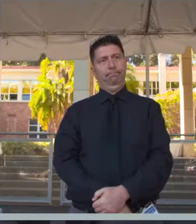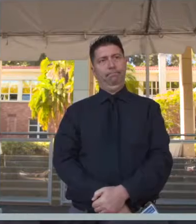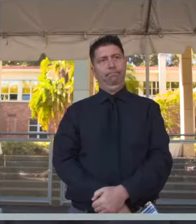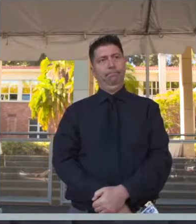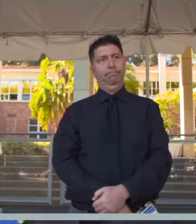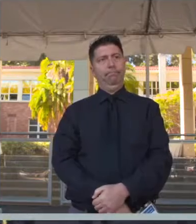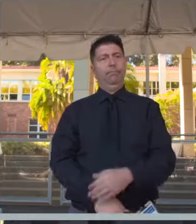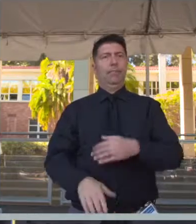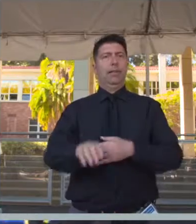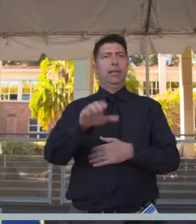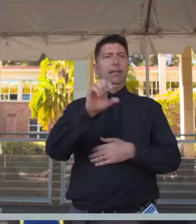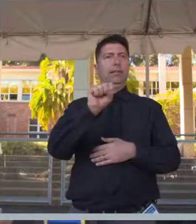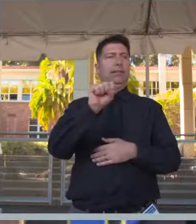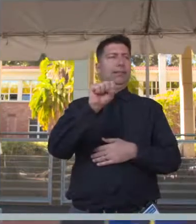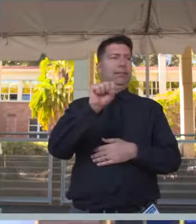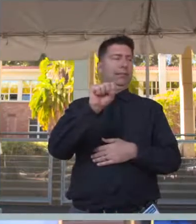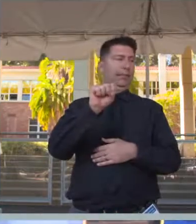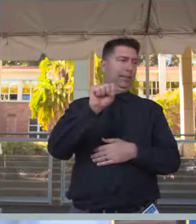Sayang Go.